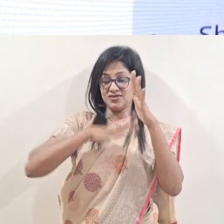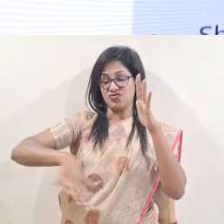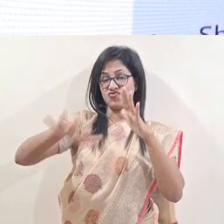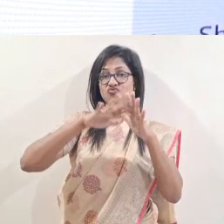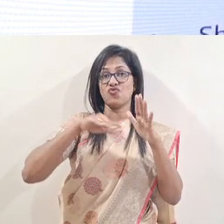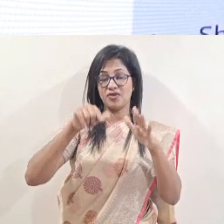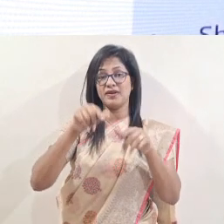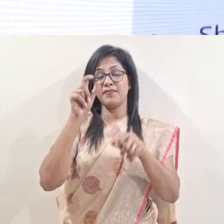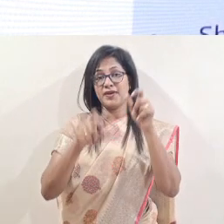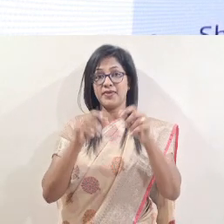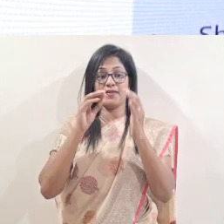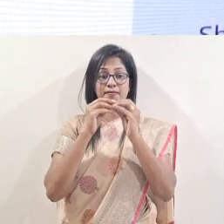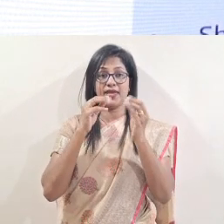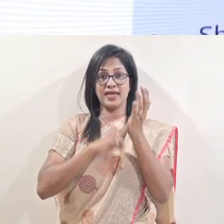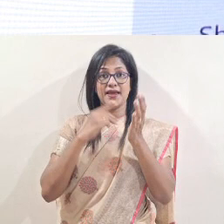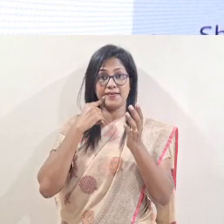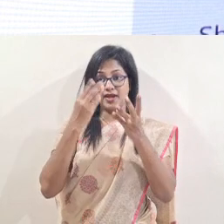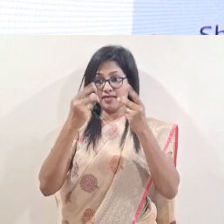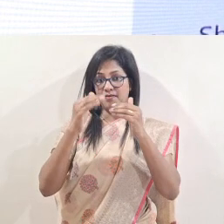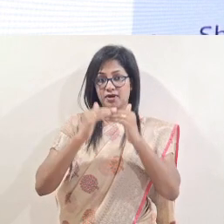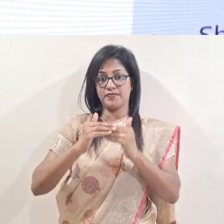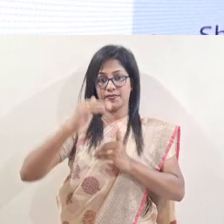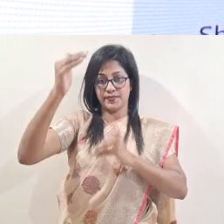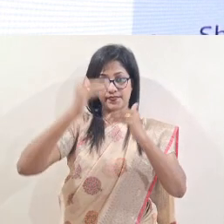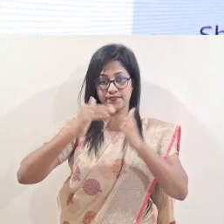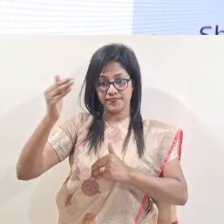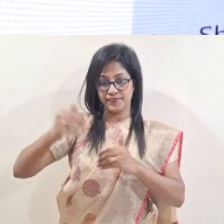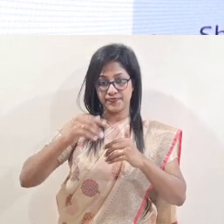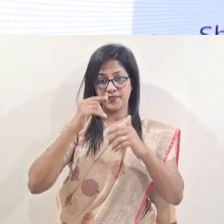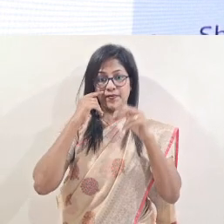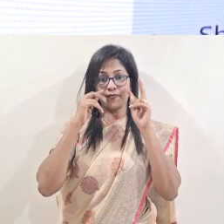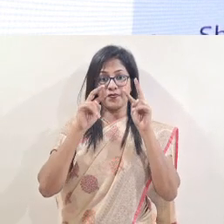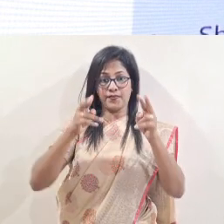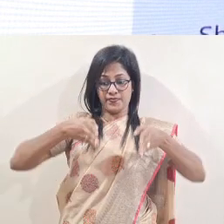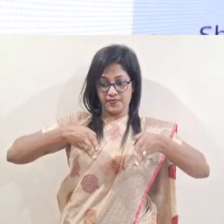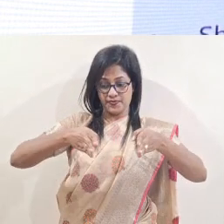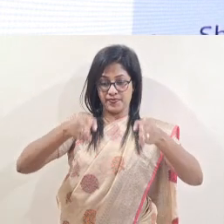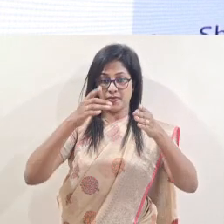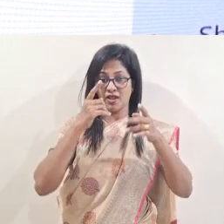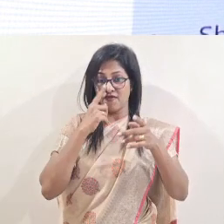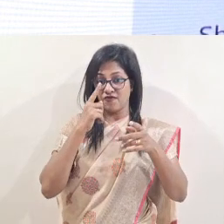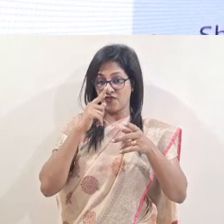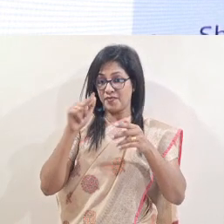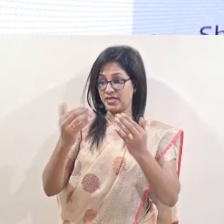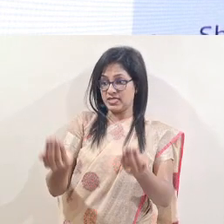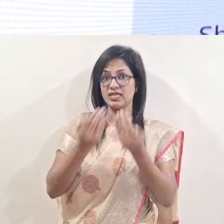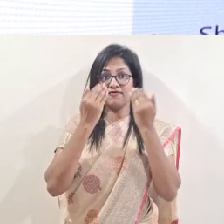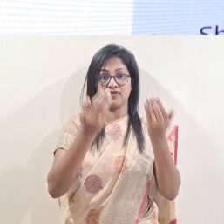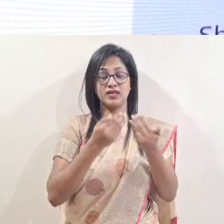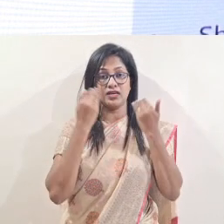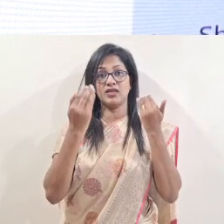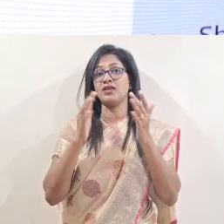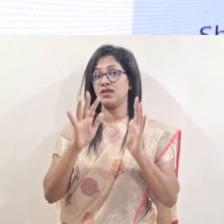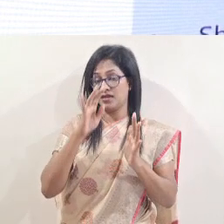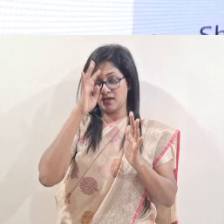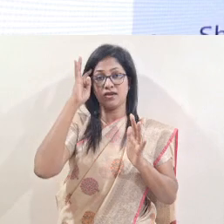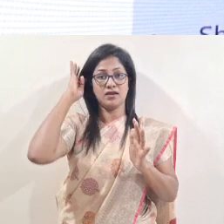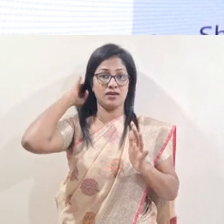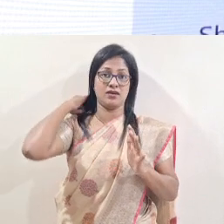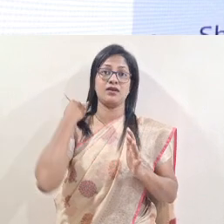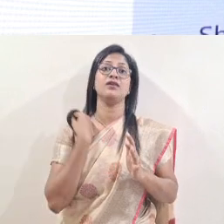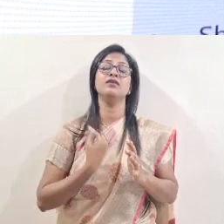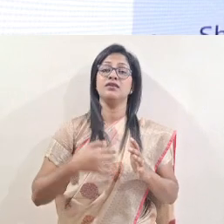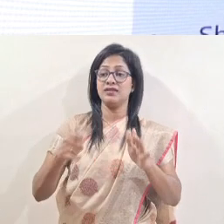actually bettered. Eyes on street is a phenomena which actually talks about the women's safety, because these are the areas which show a lot